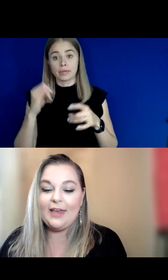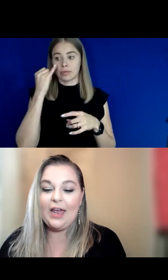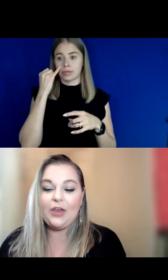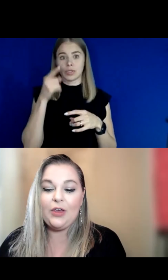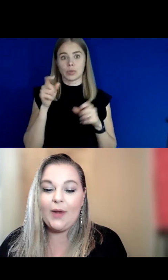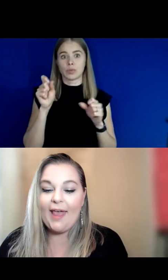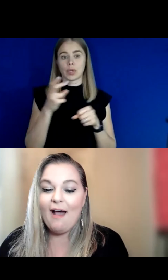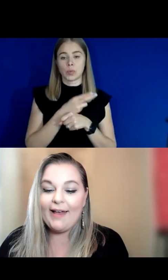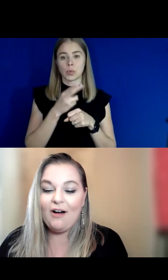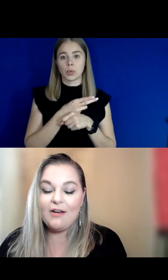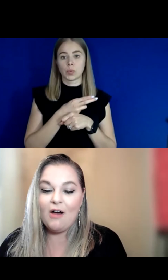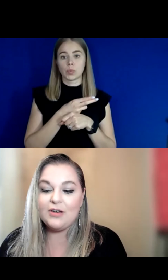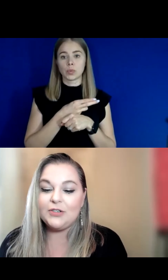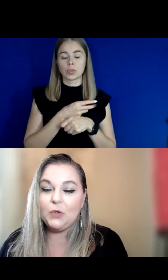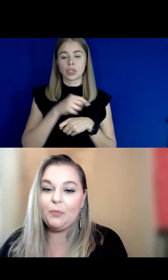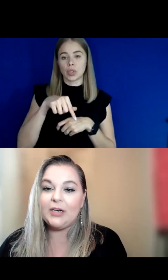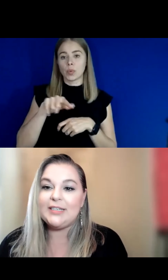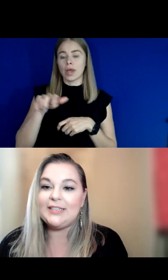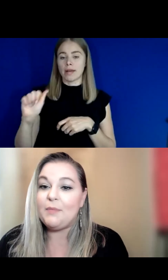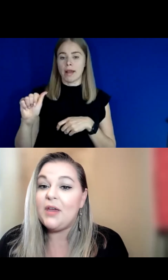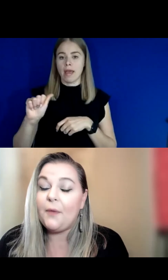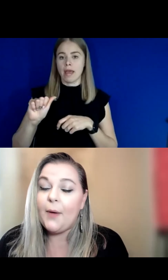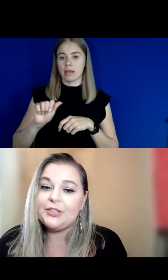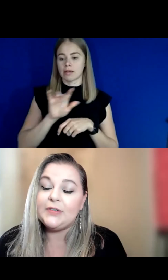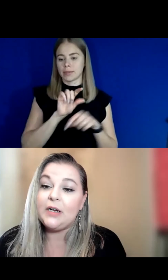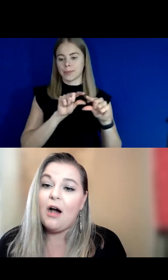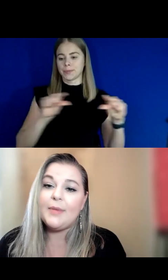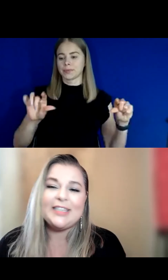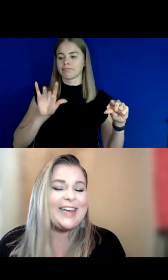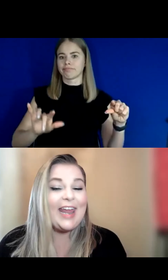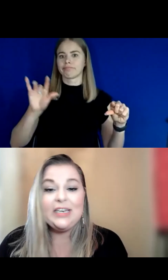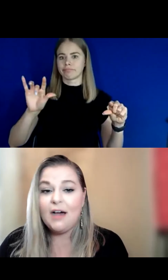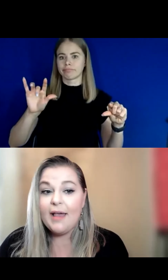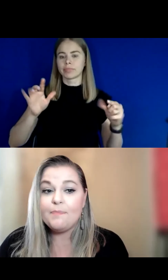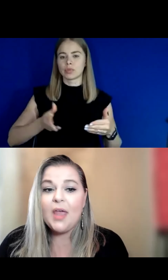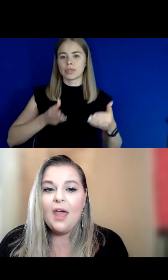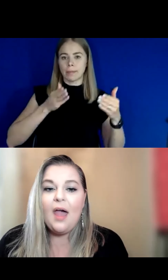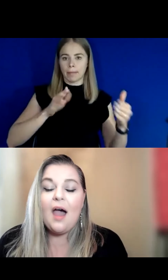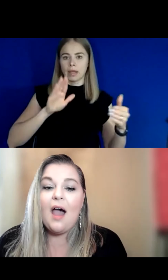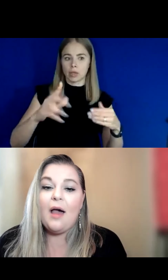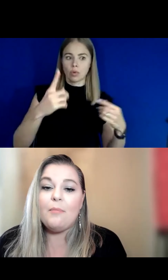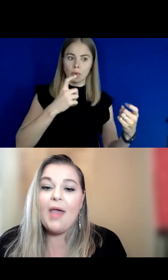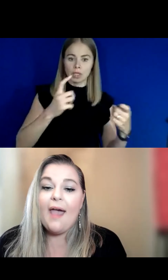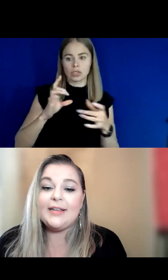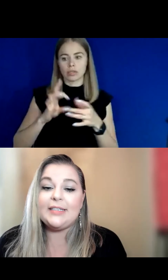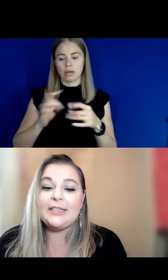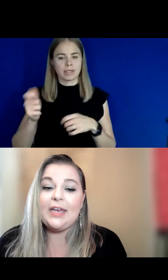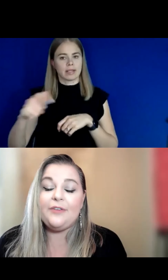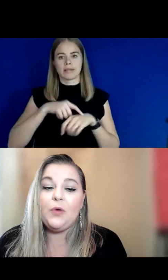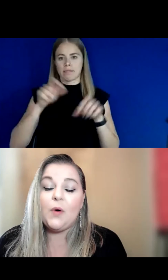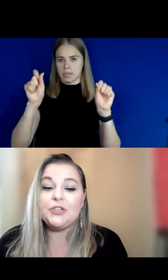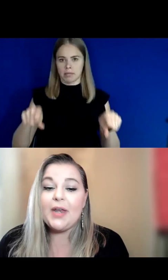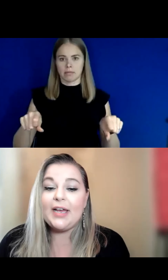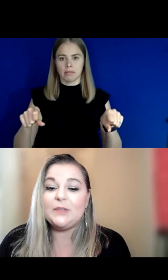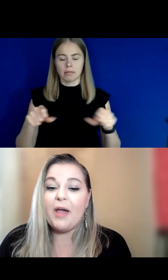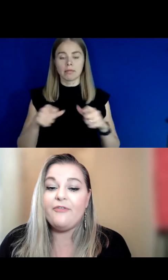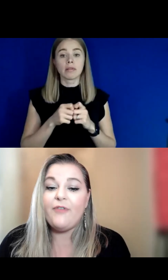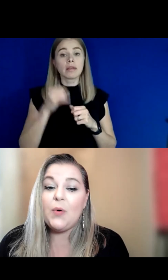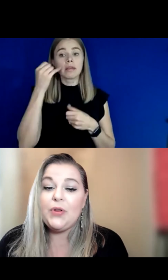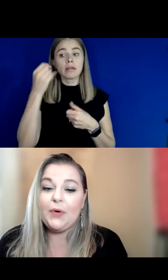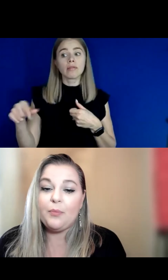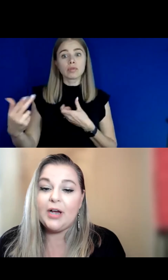use the Q&A icon on your toolbar to submit your questions and comments at any time. And if you are joining